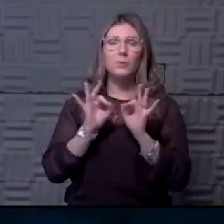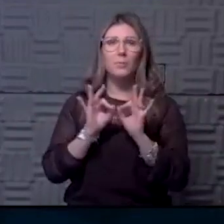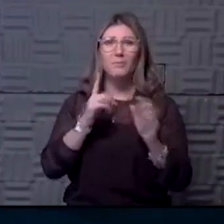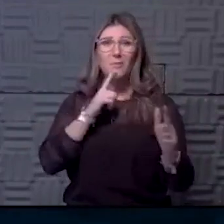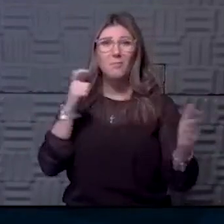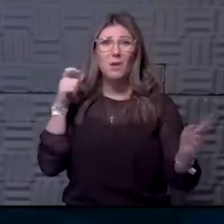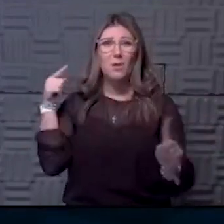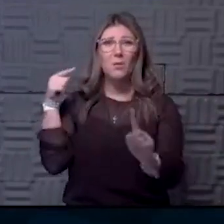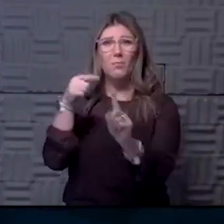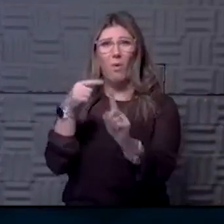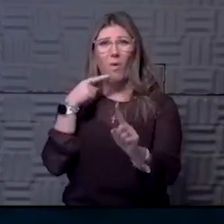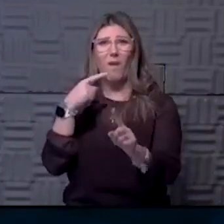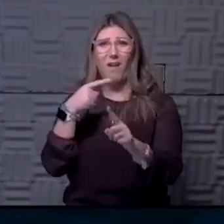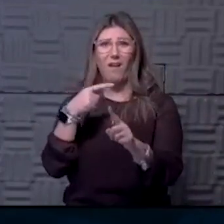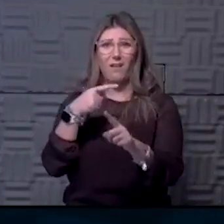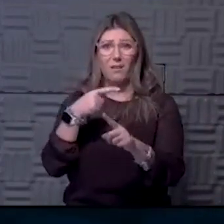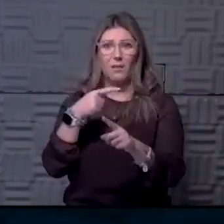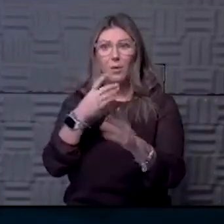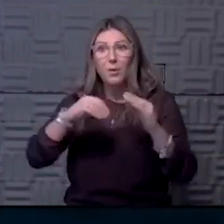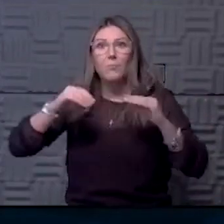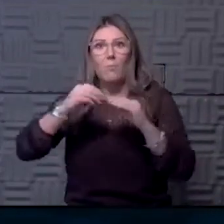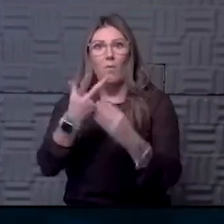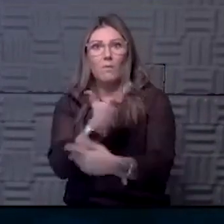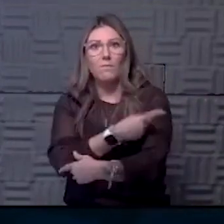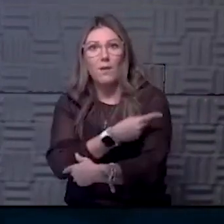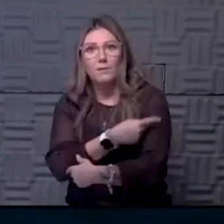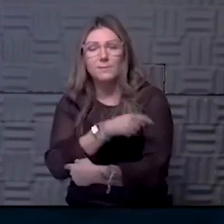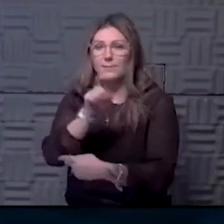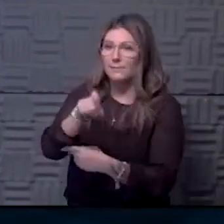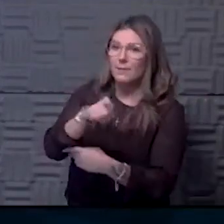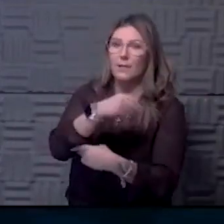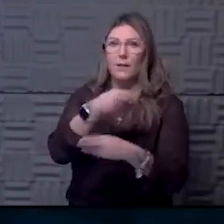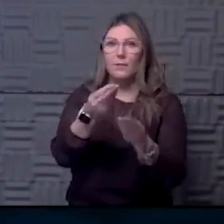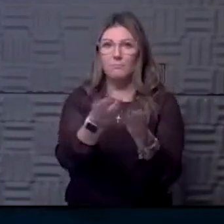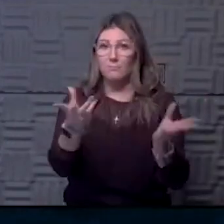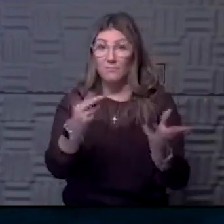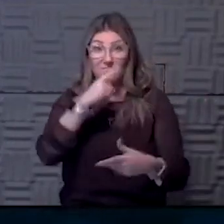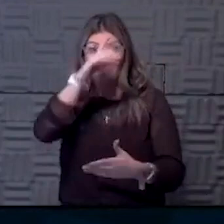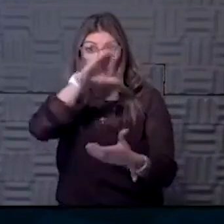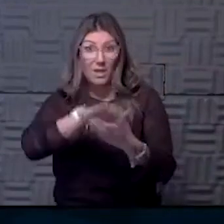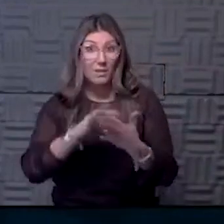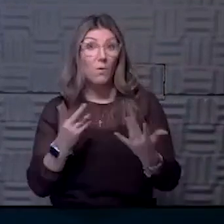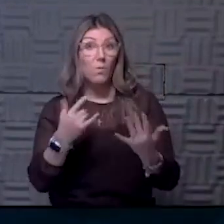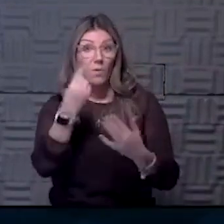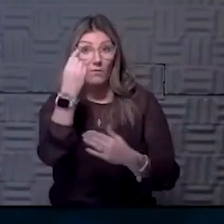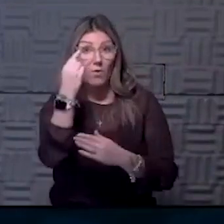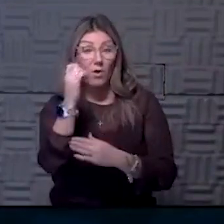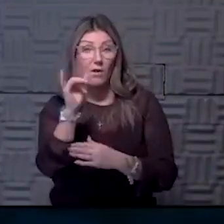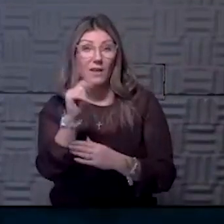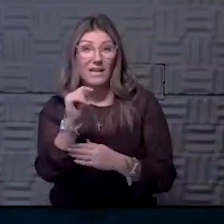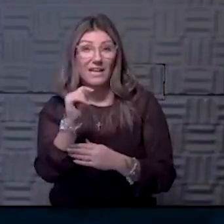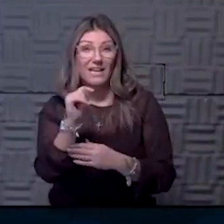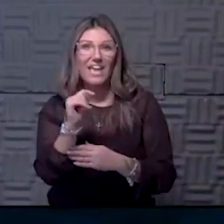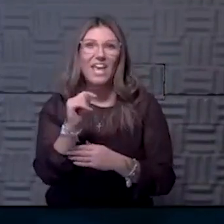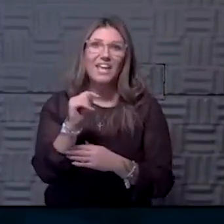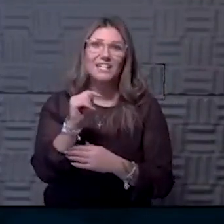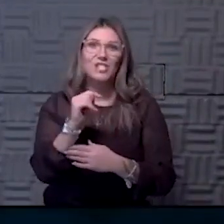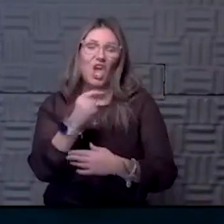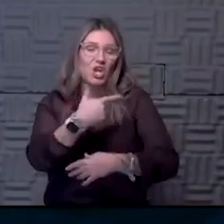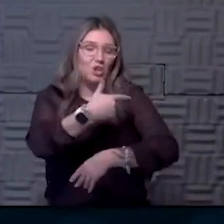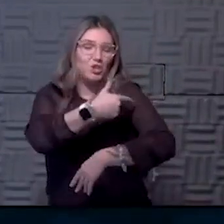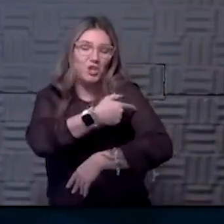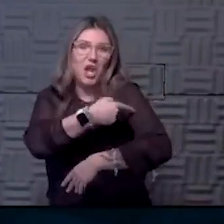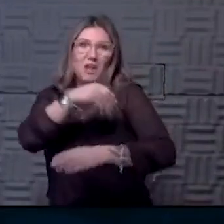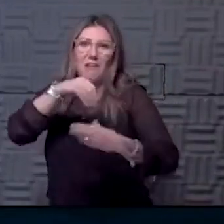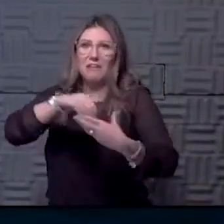of vaccine up. So let's get it distributed, because I certainly believe it is, wait for it, a shot in the arm, both